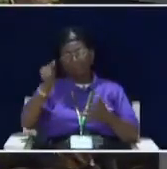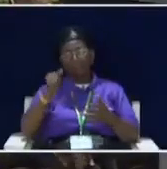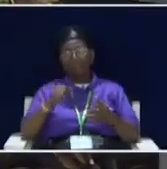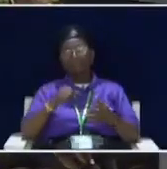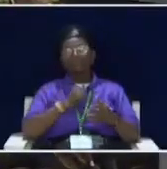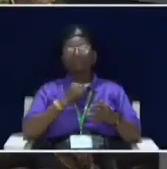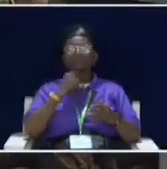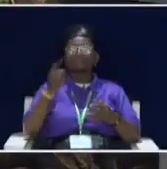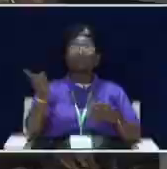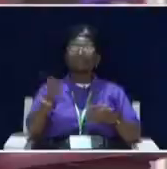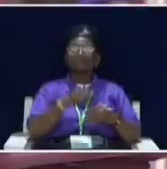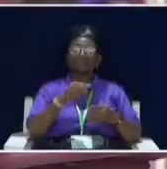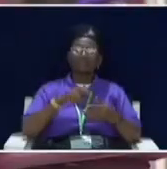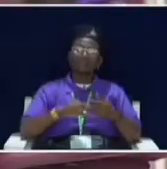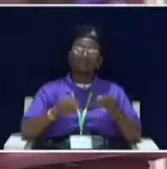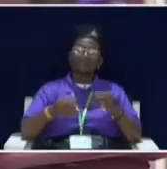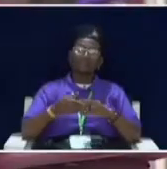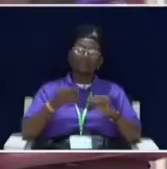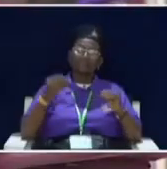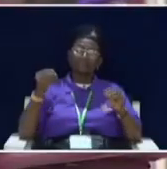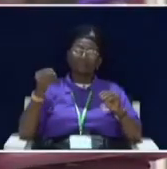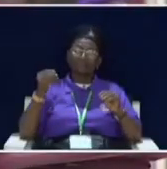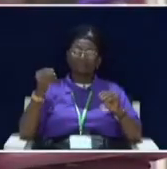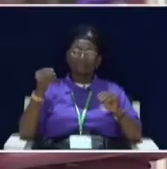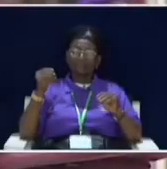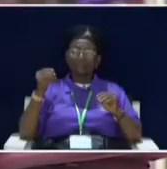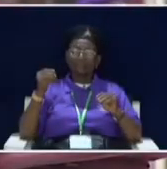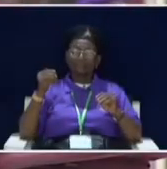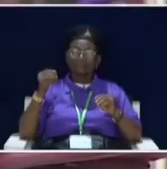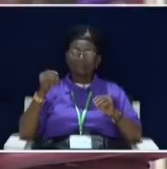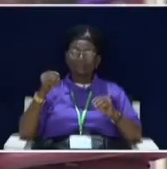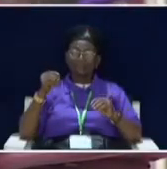Told you the story. Mo so itan yen fun yin.